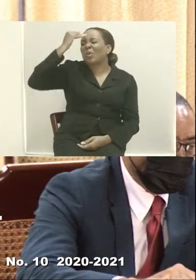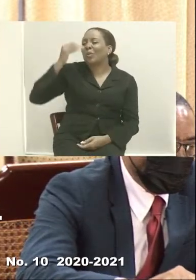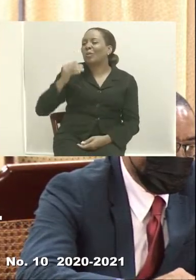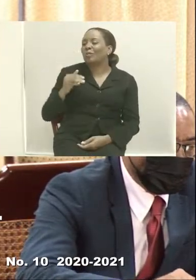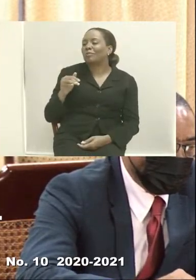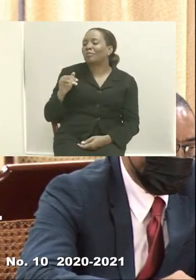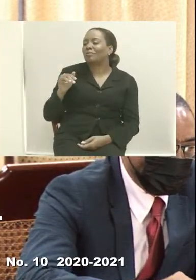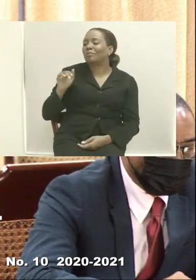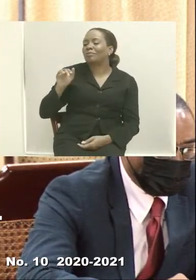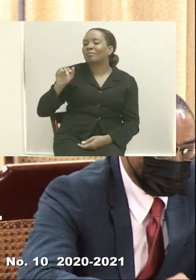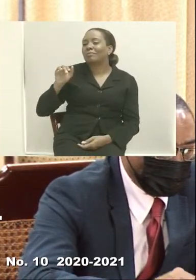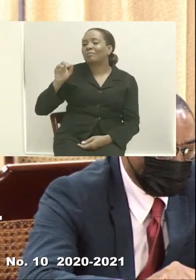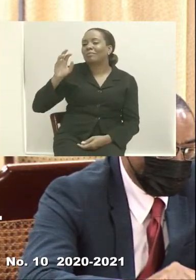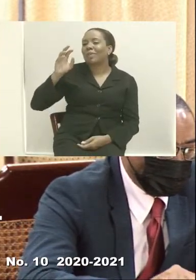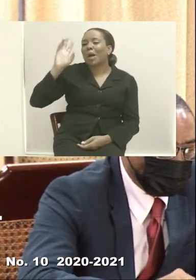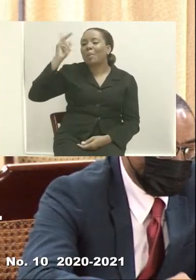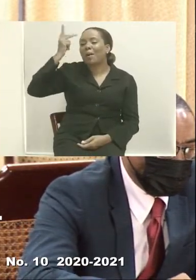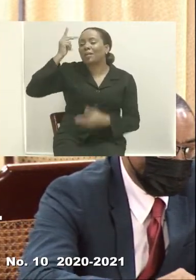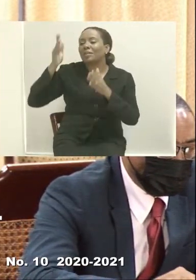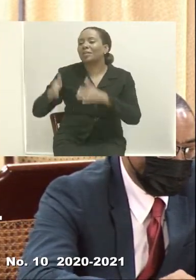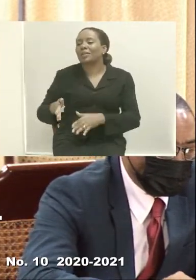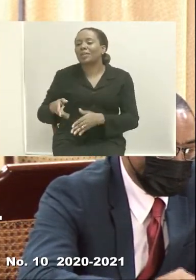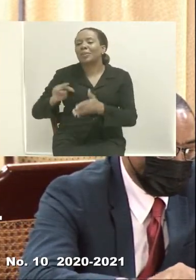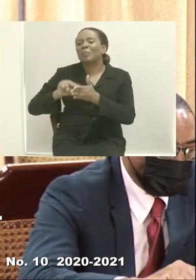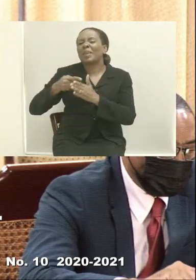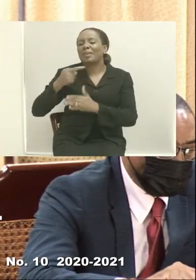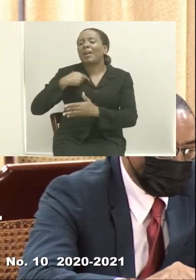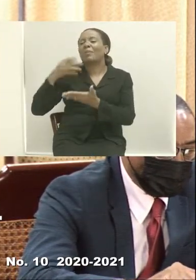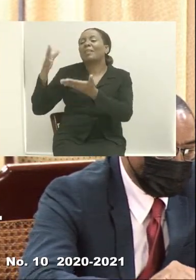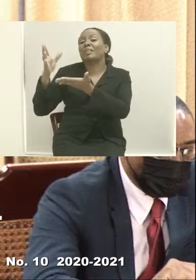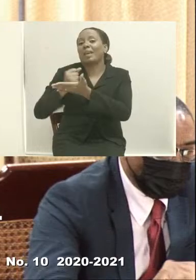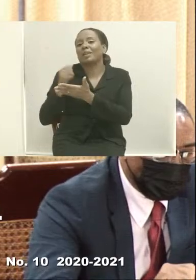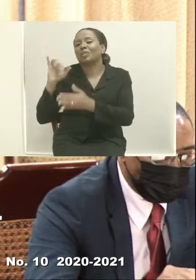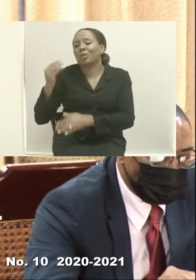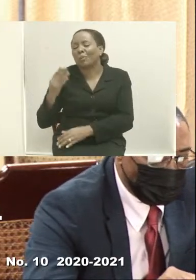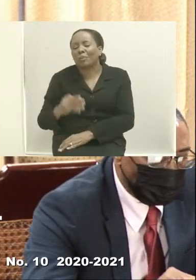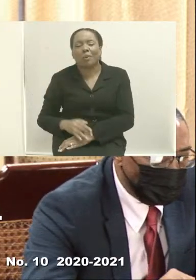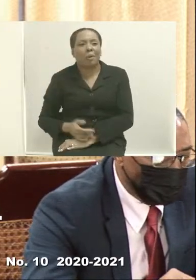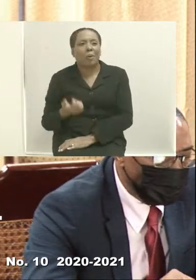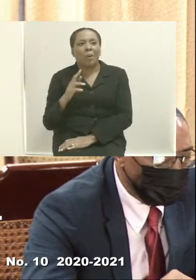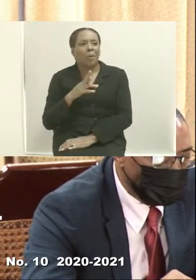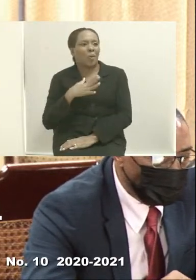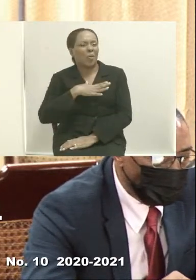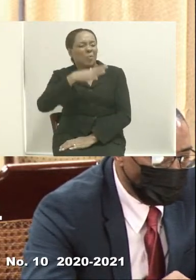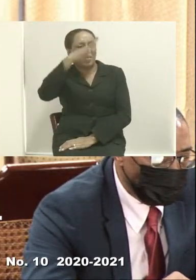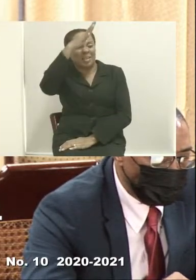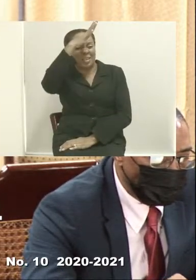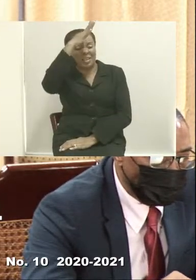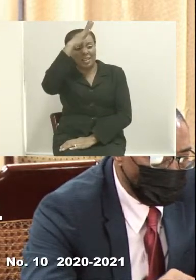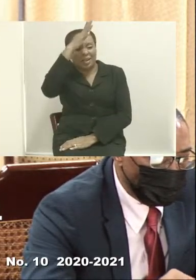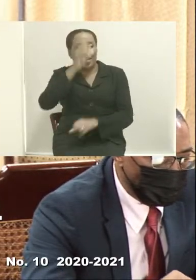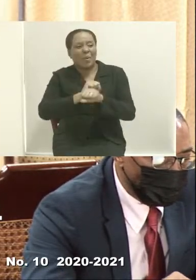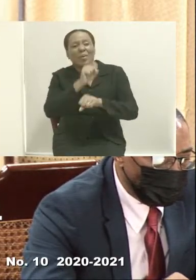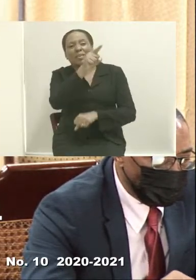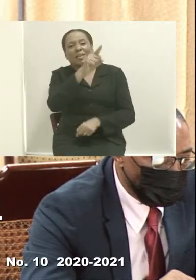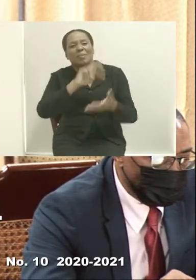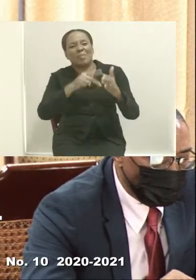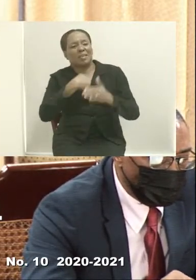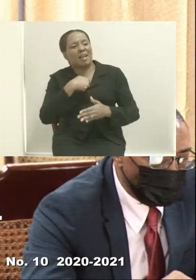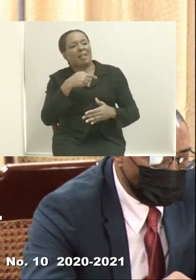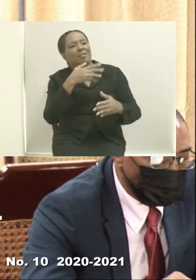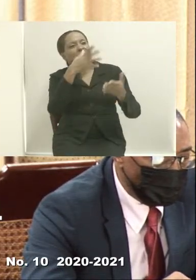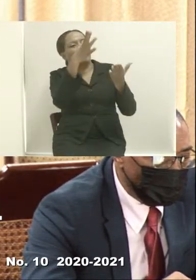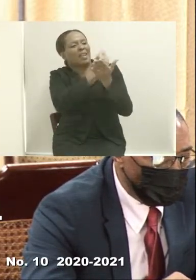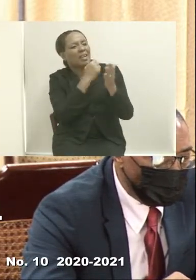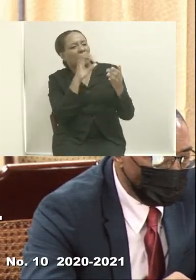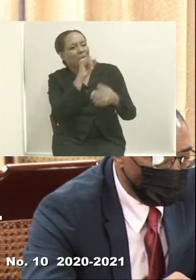time can have their wishes and aspirations satisfied to the detriment of smaller people